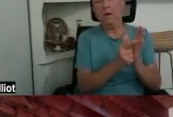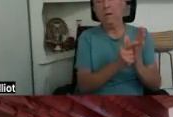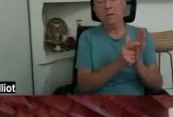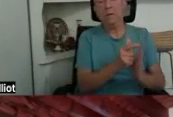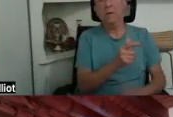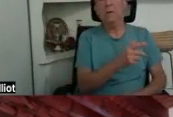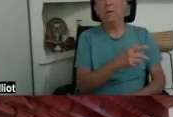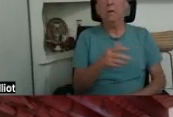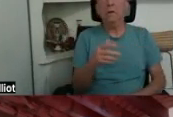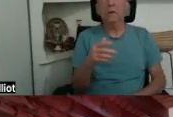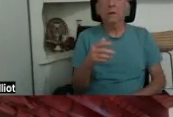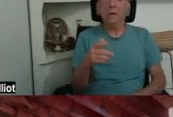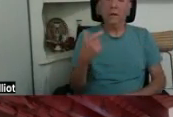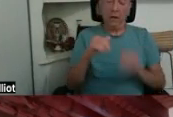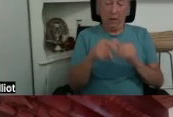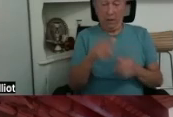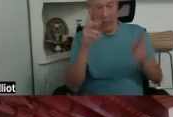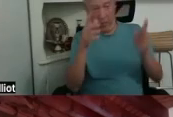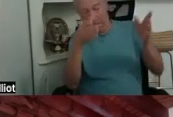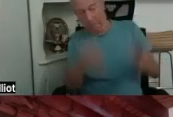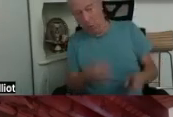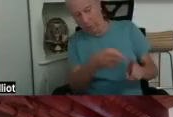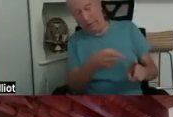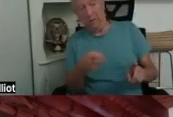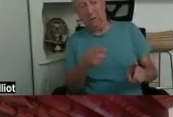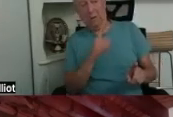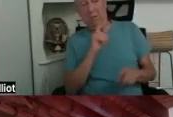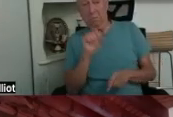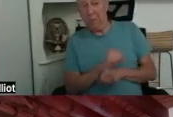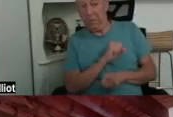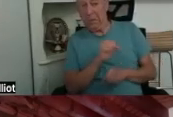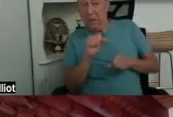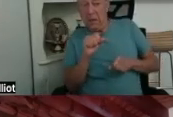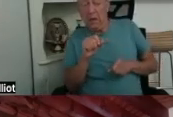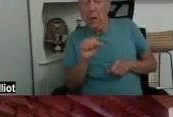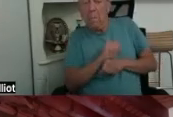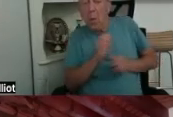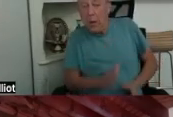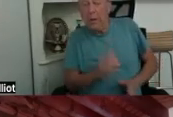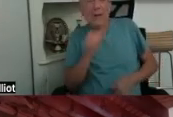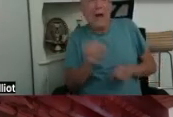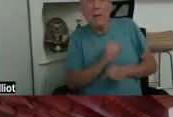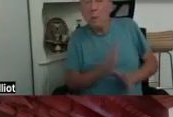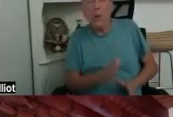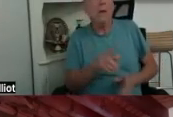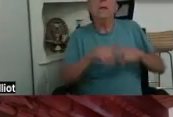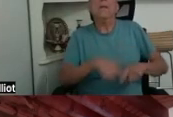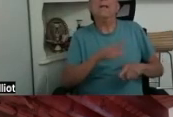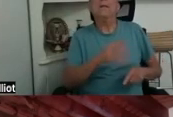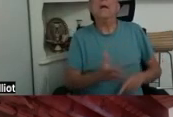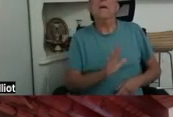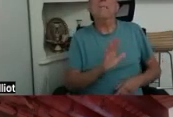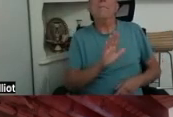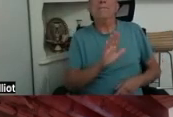whether someone is considered an employee or not is actually the power that they have in the cooperative.